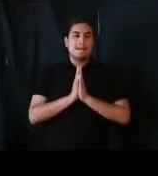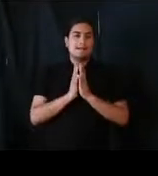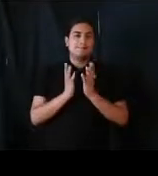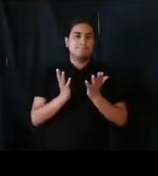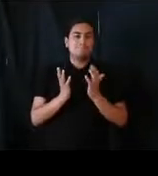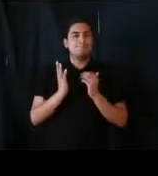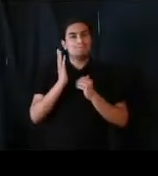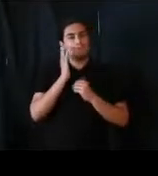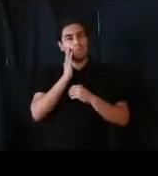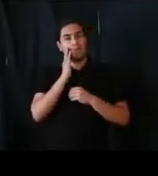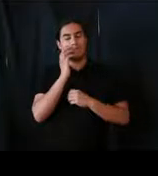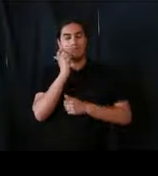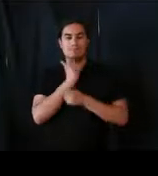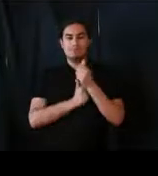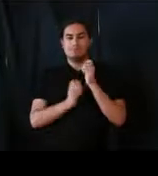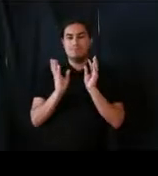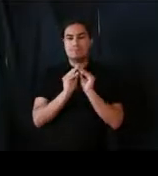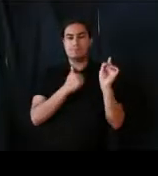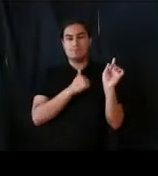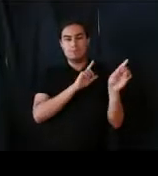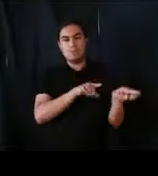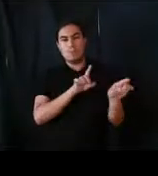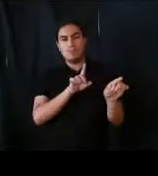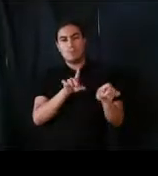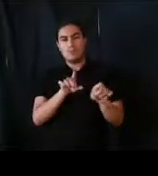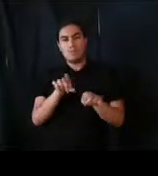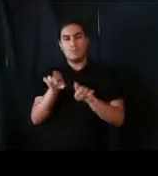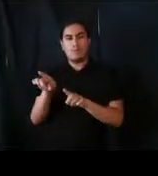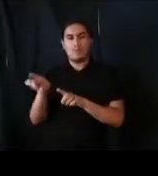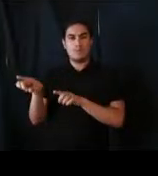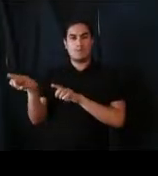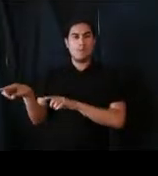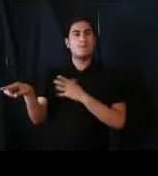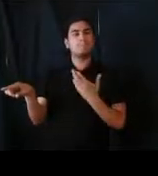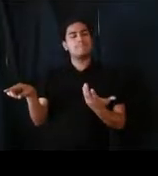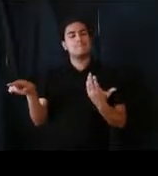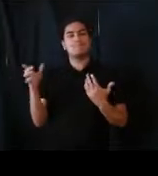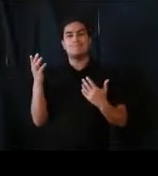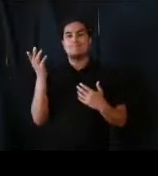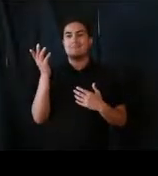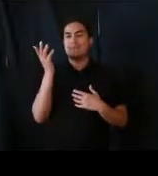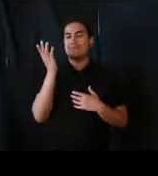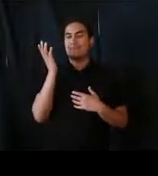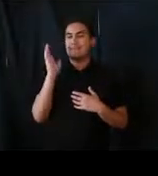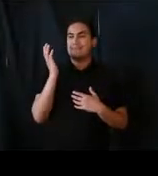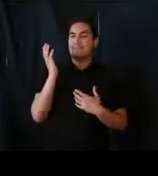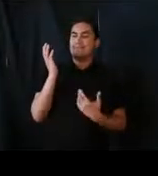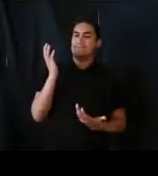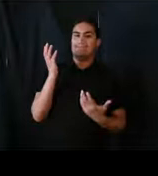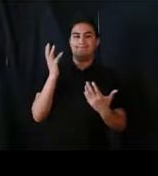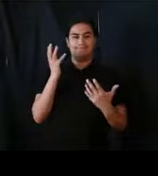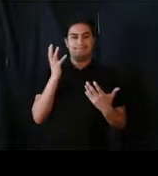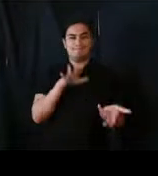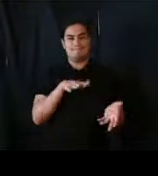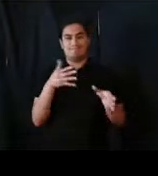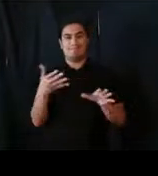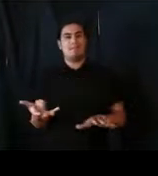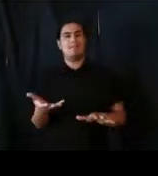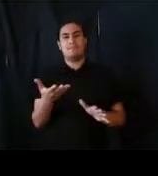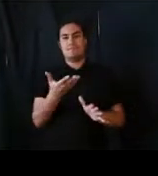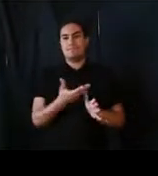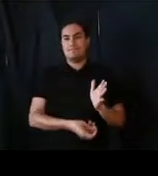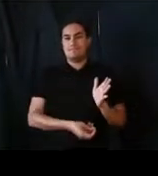you know every meeting that we're at it seems that we've had fatalities and it's not easy